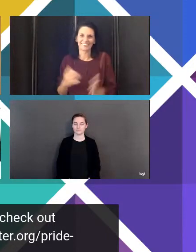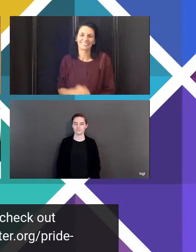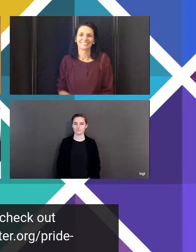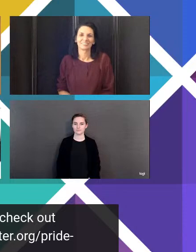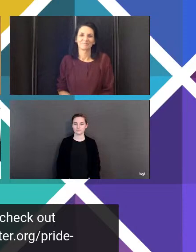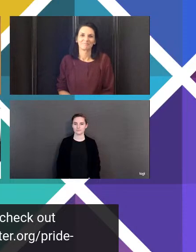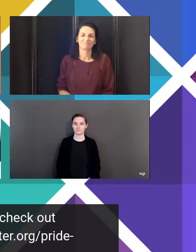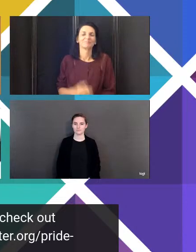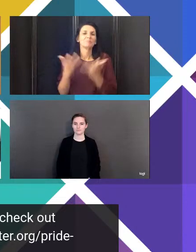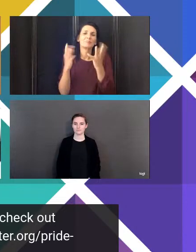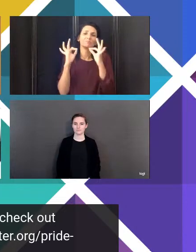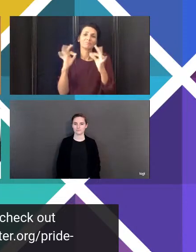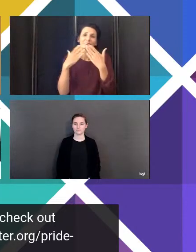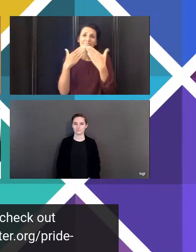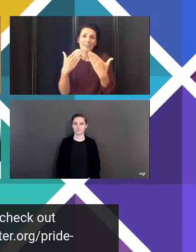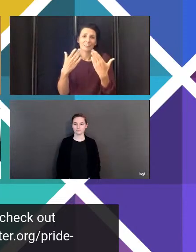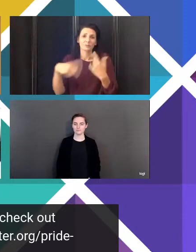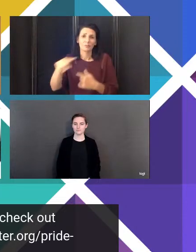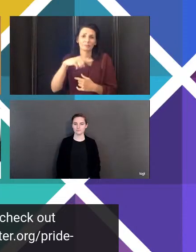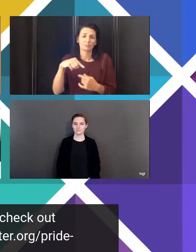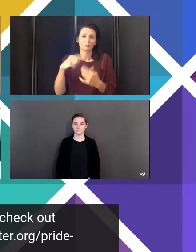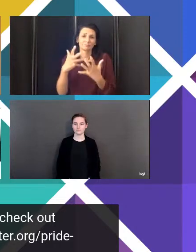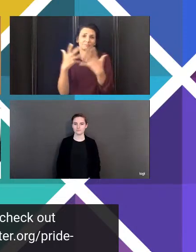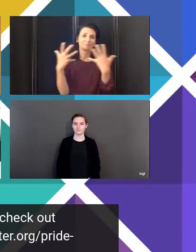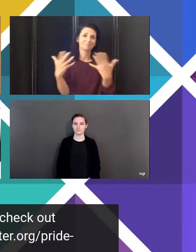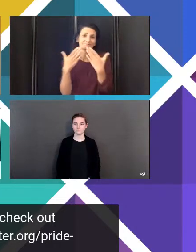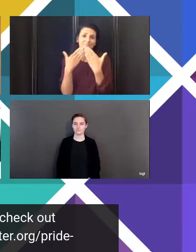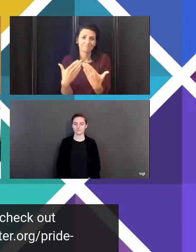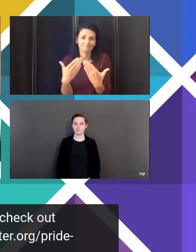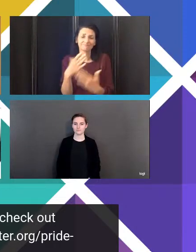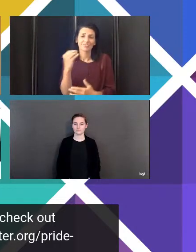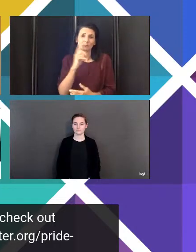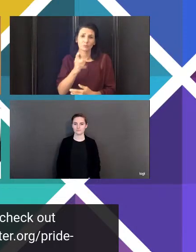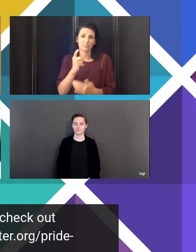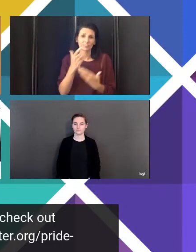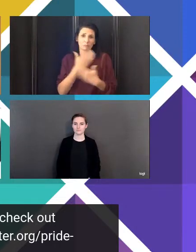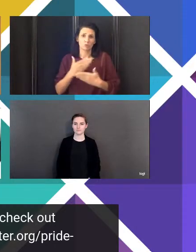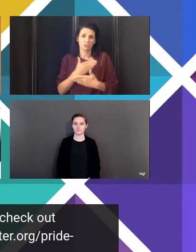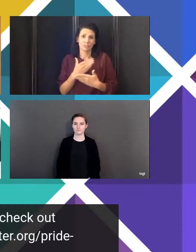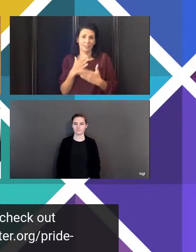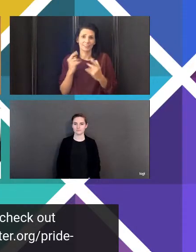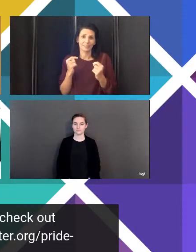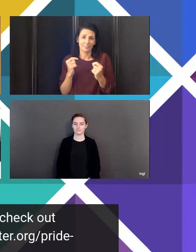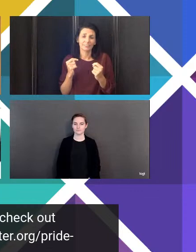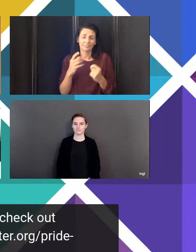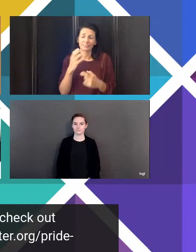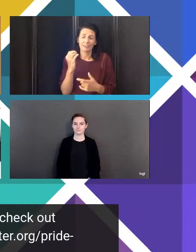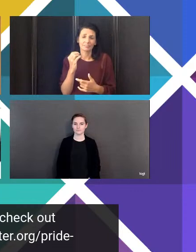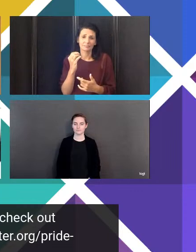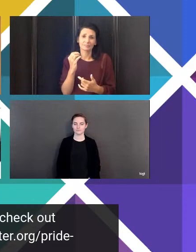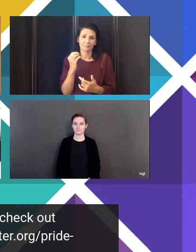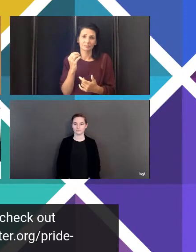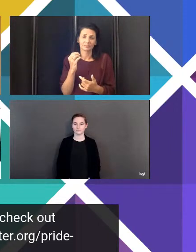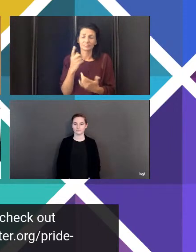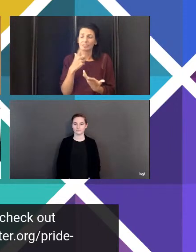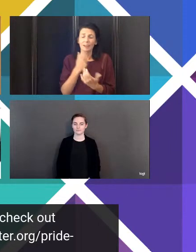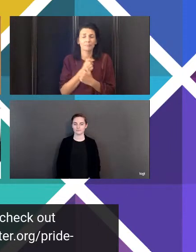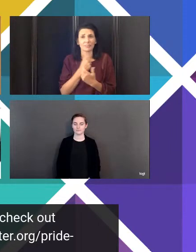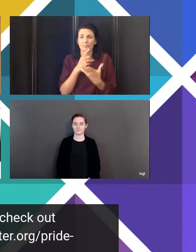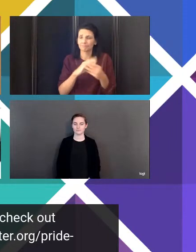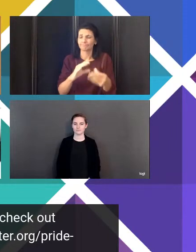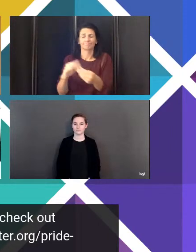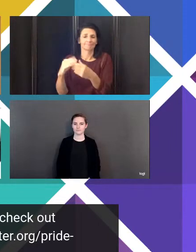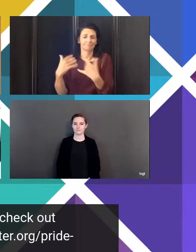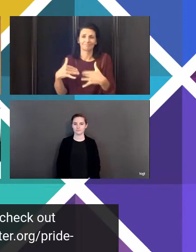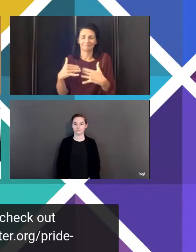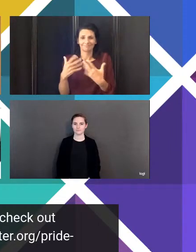But thank you all so, so much. I really, really appreciate it. And I just love hearing all of you. My